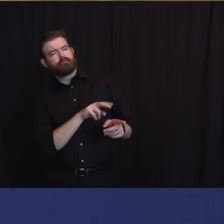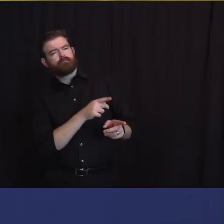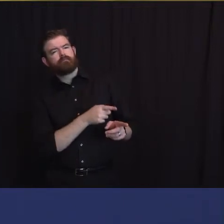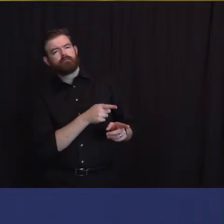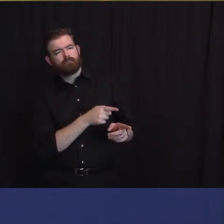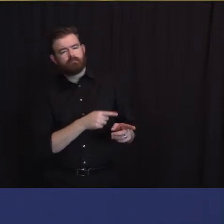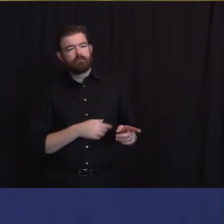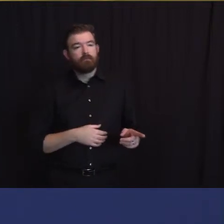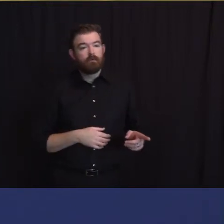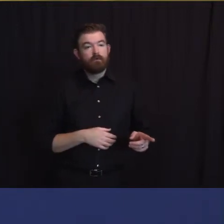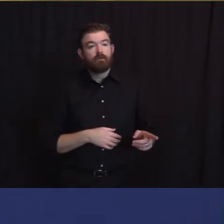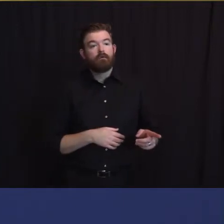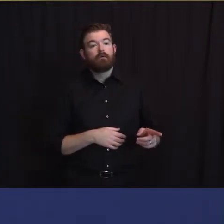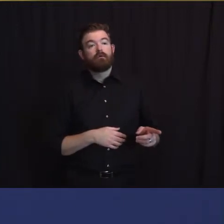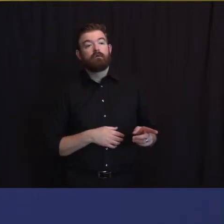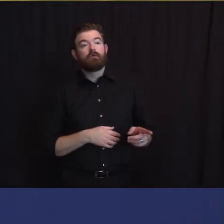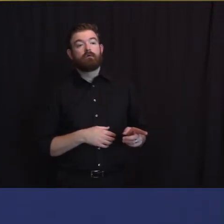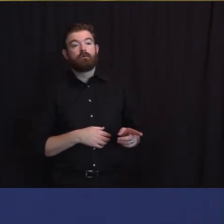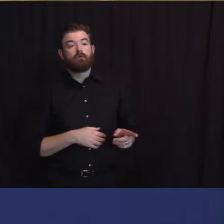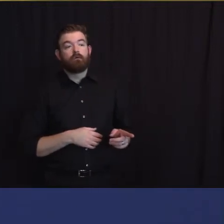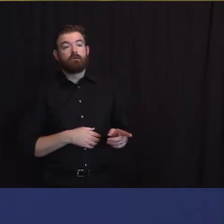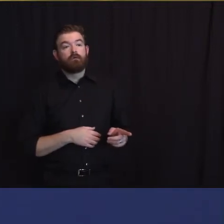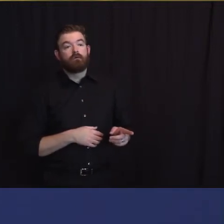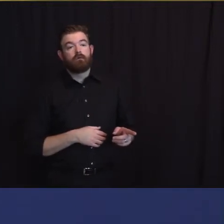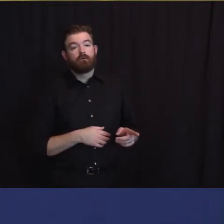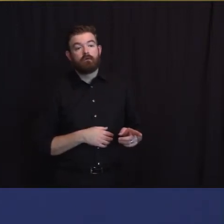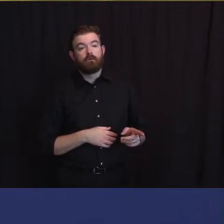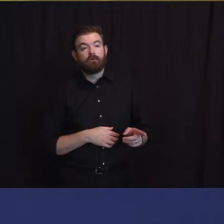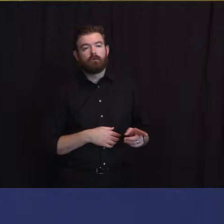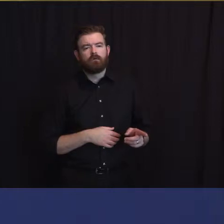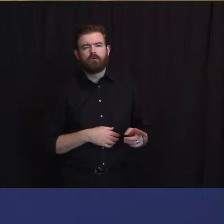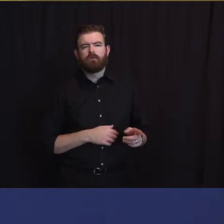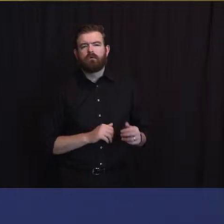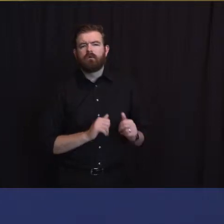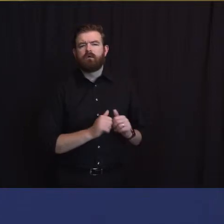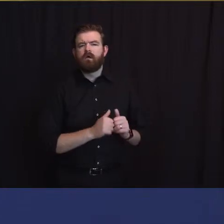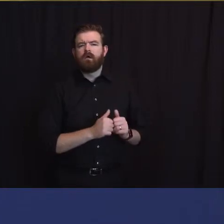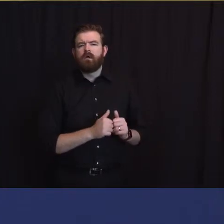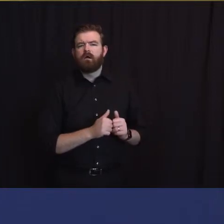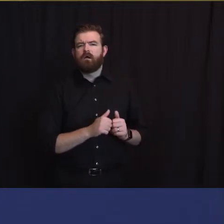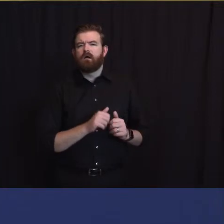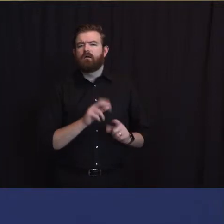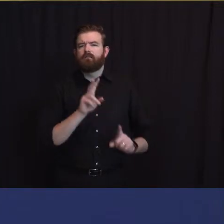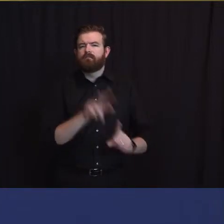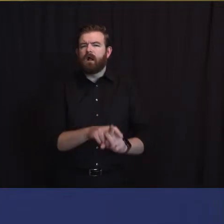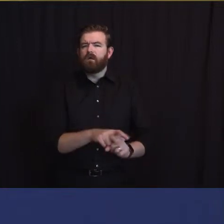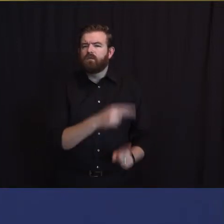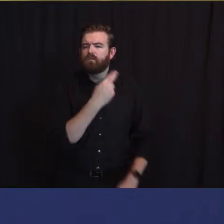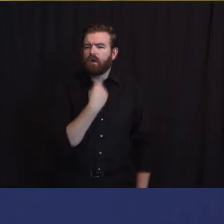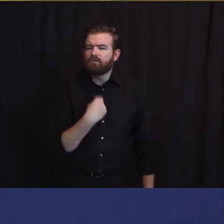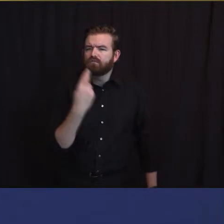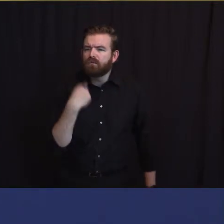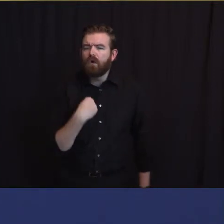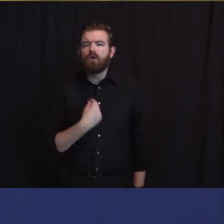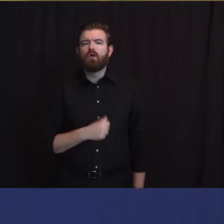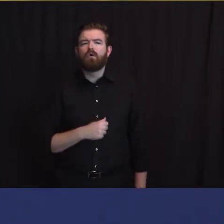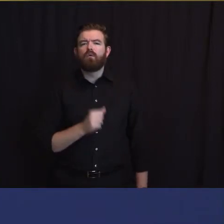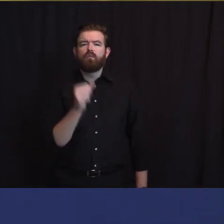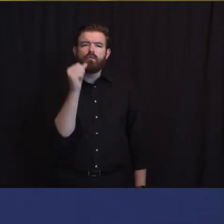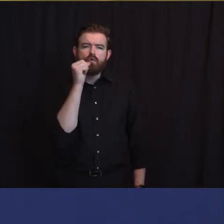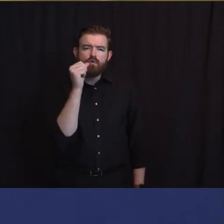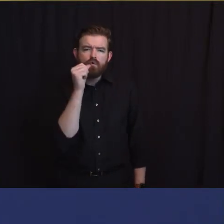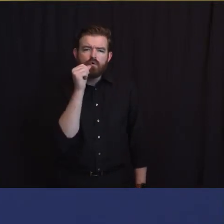that into restaurants, bars. You just get people going from one part of the state to